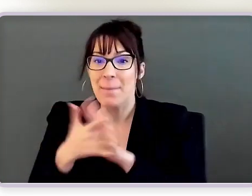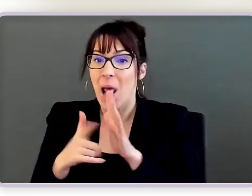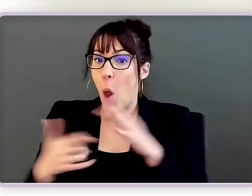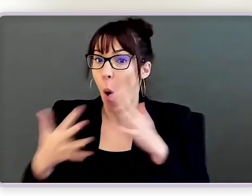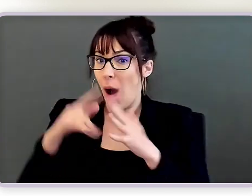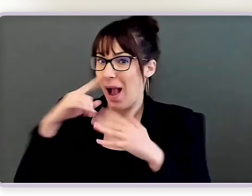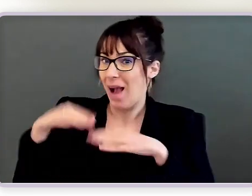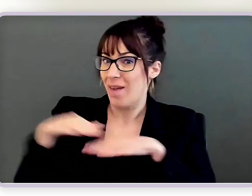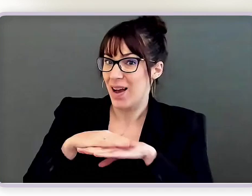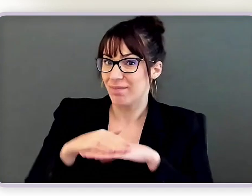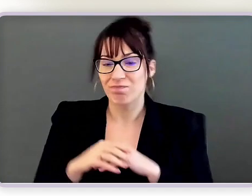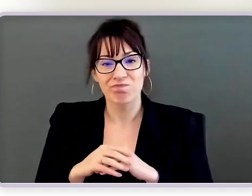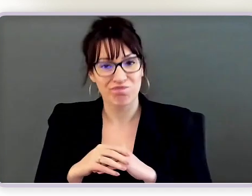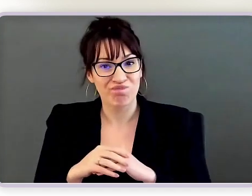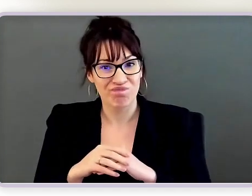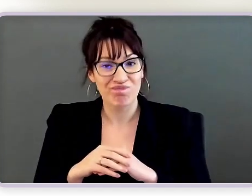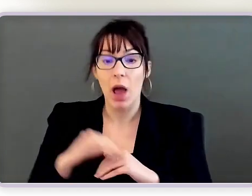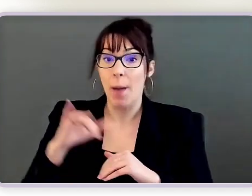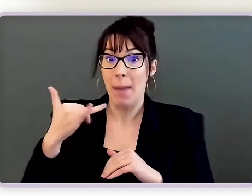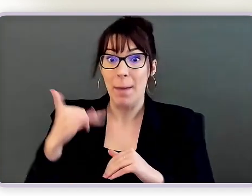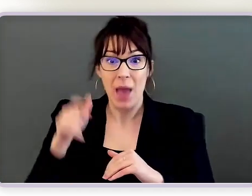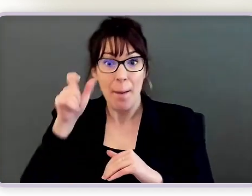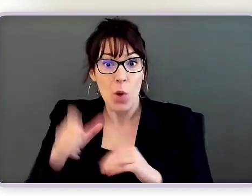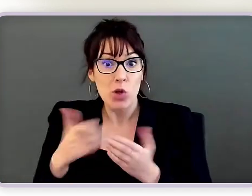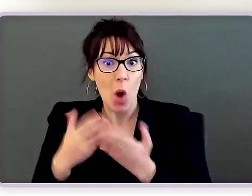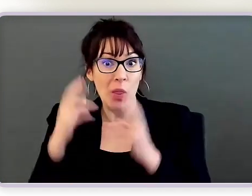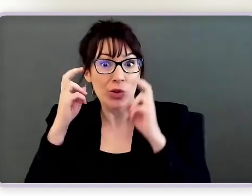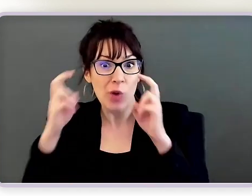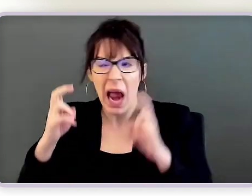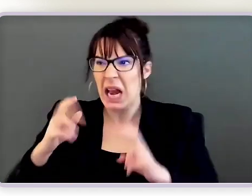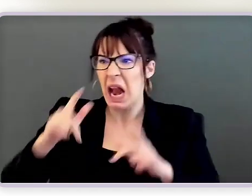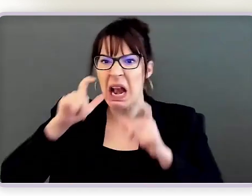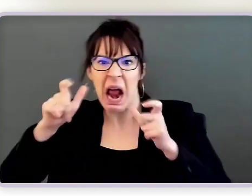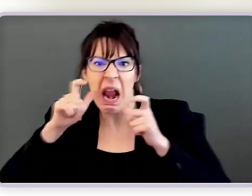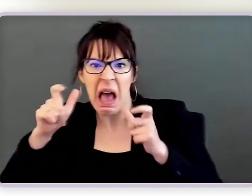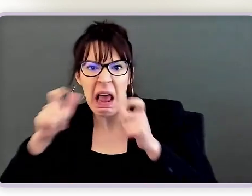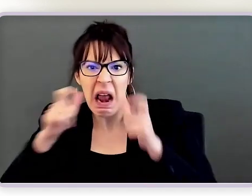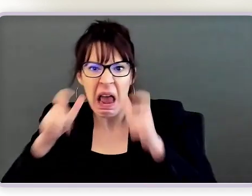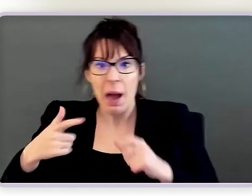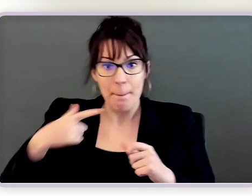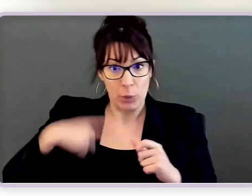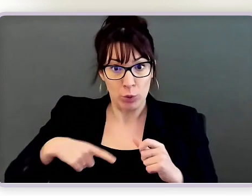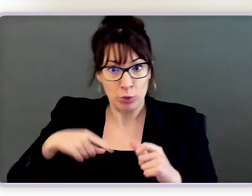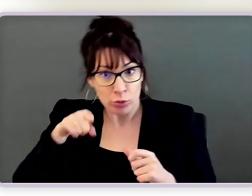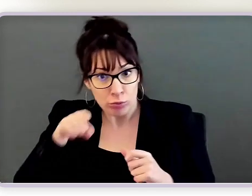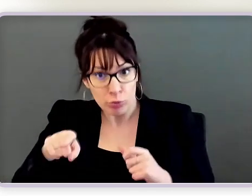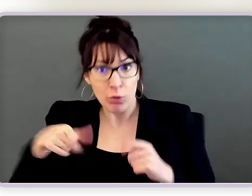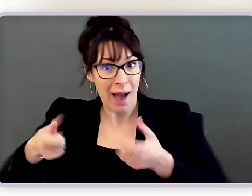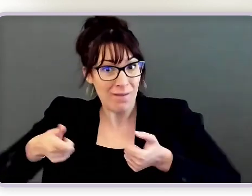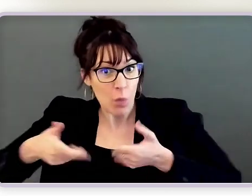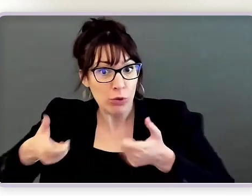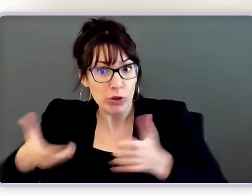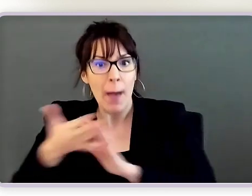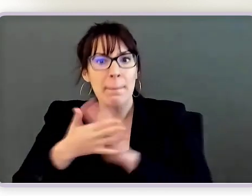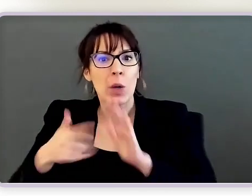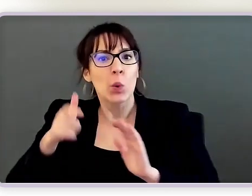at you for holding the train up because you have to wait for the driver to get a ramp. And that's referred to